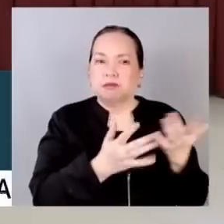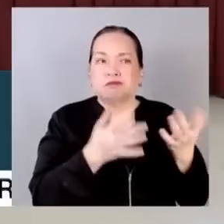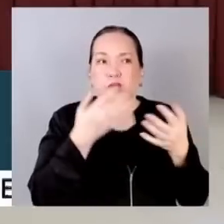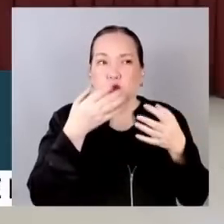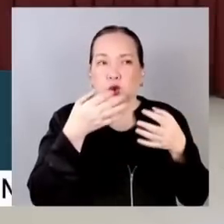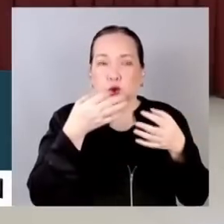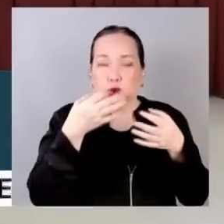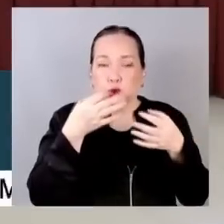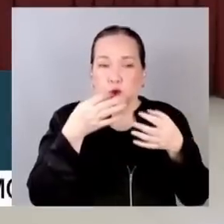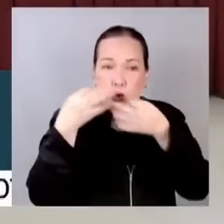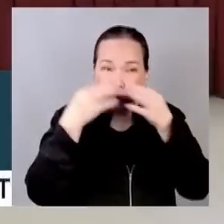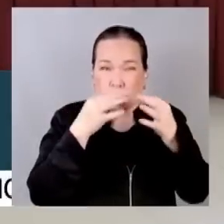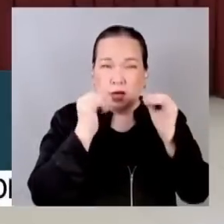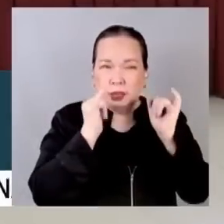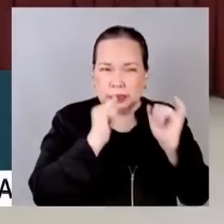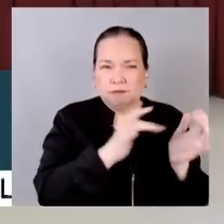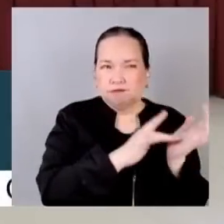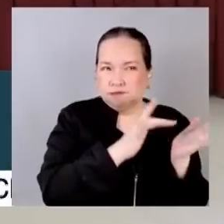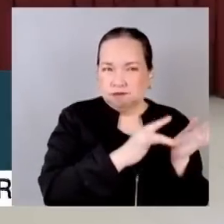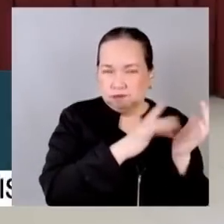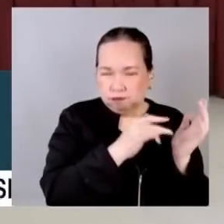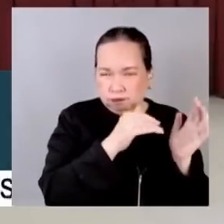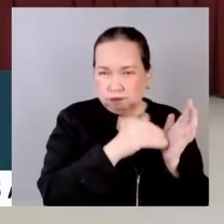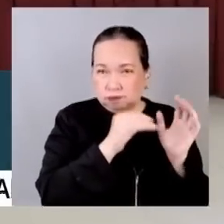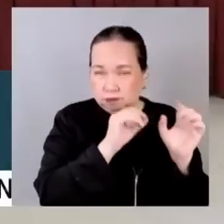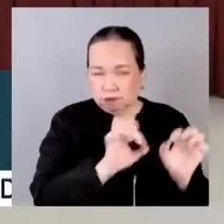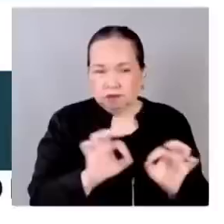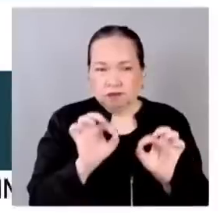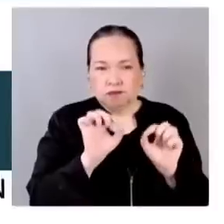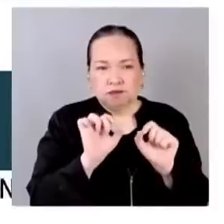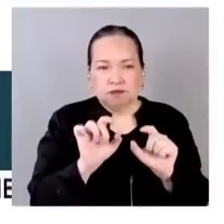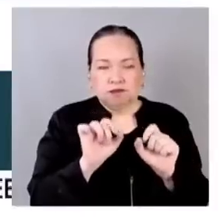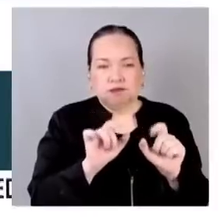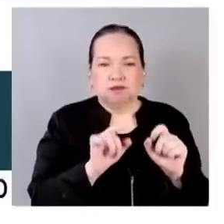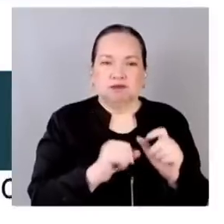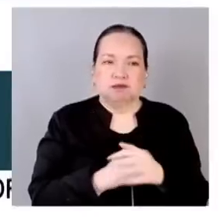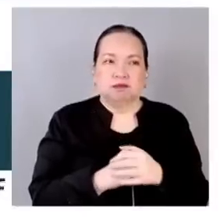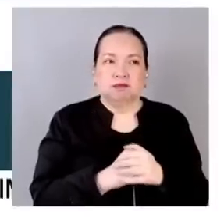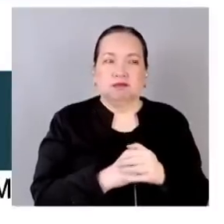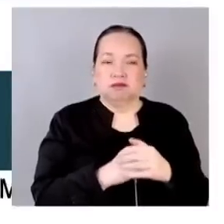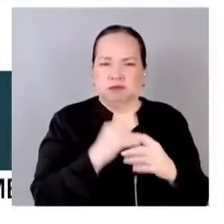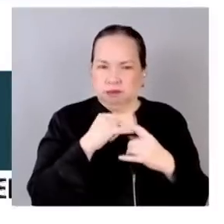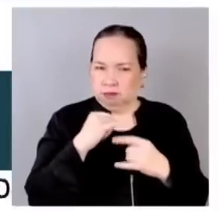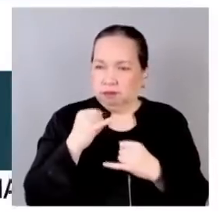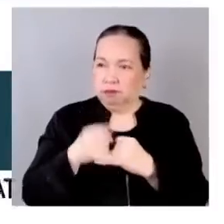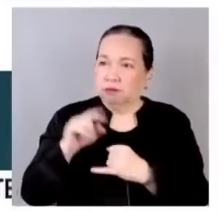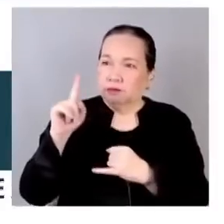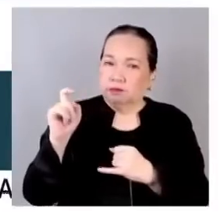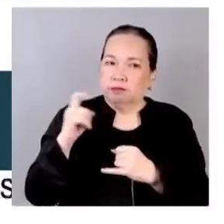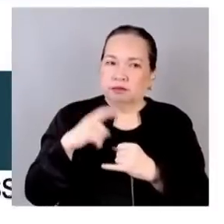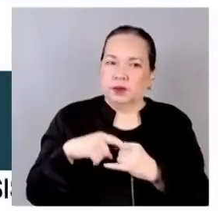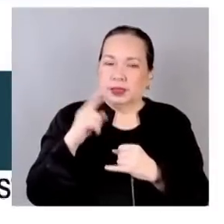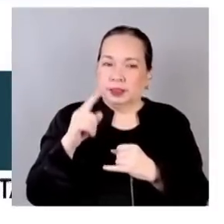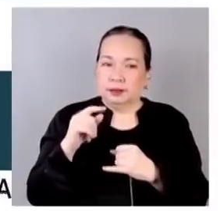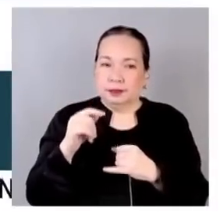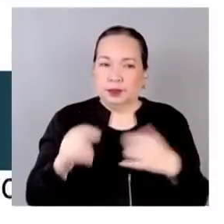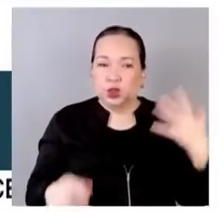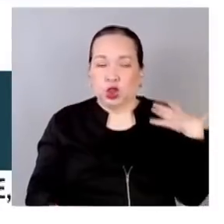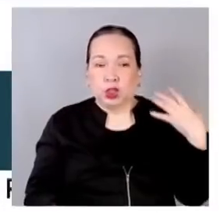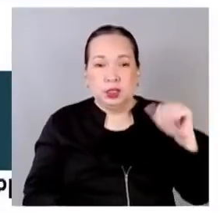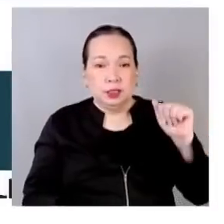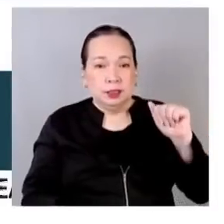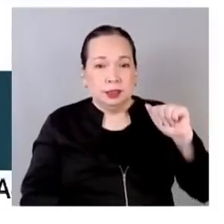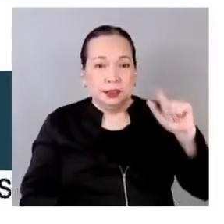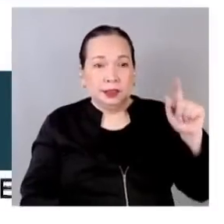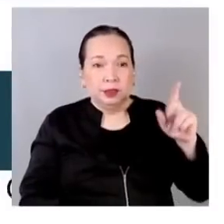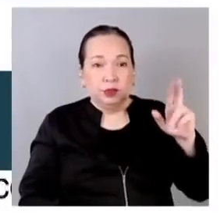some police elements during these drug raids. Carmina. Rafi, as a final question, General Azurin also heads that five-man panel